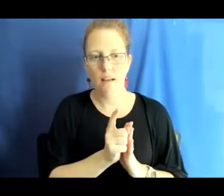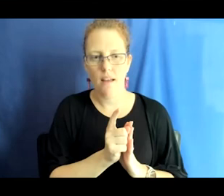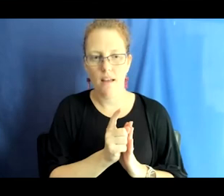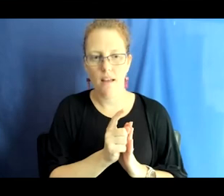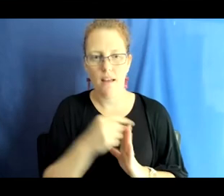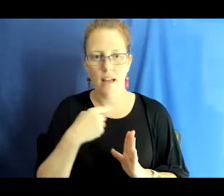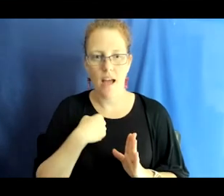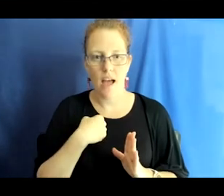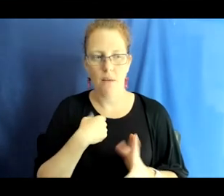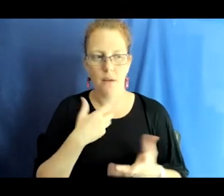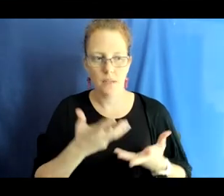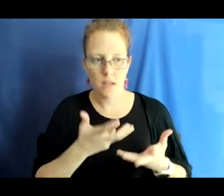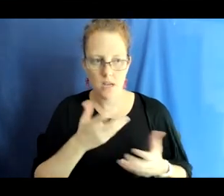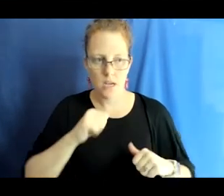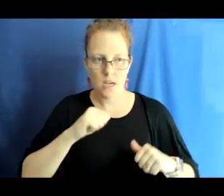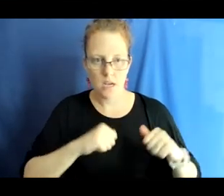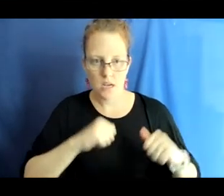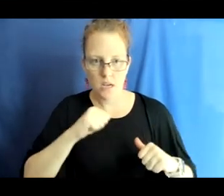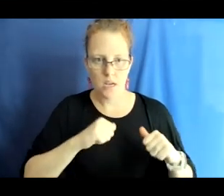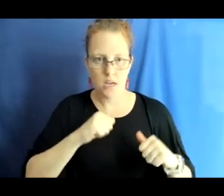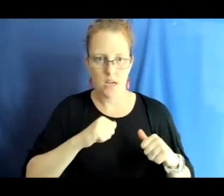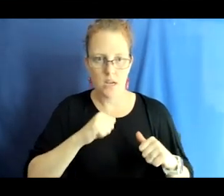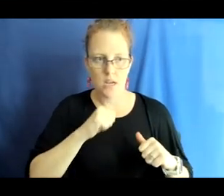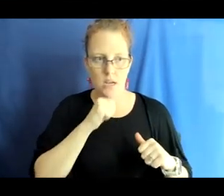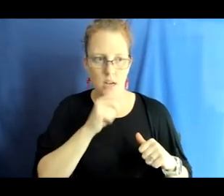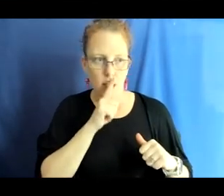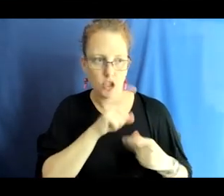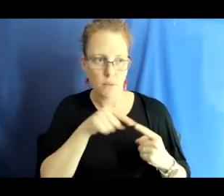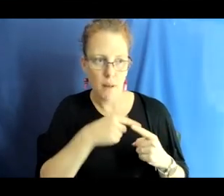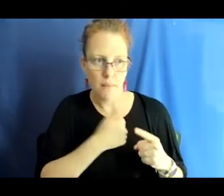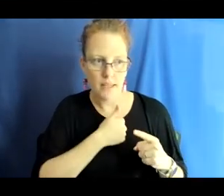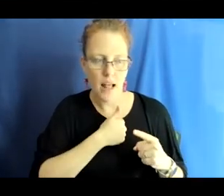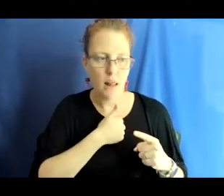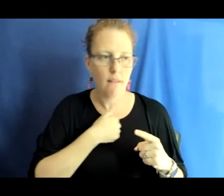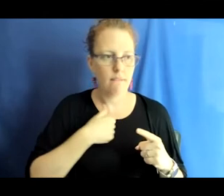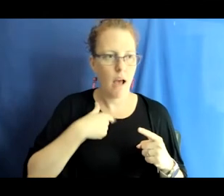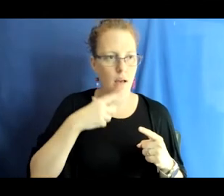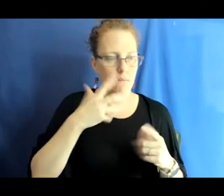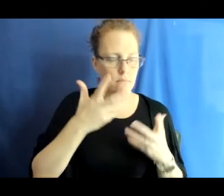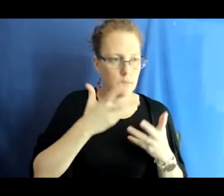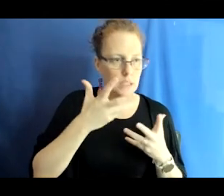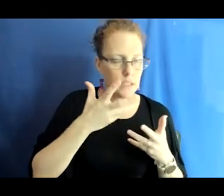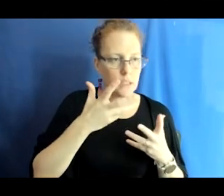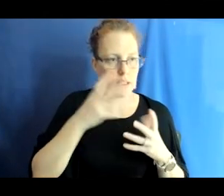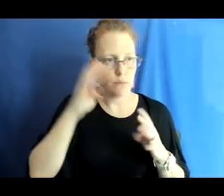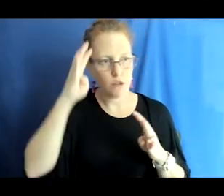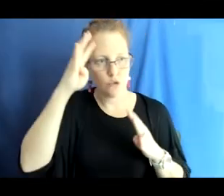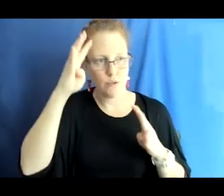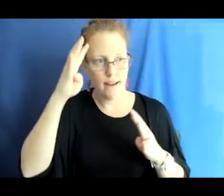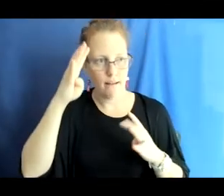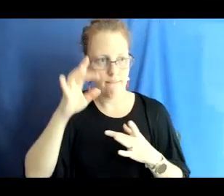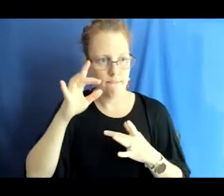you kind of also like second guessing this whole creative kind of journey that you're on, which in that moment just seems